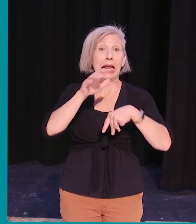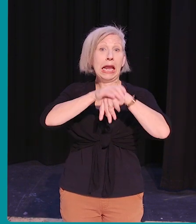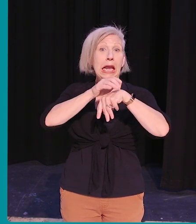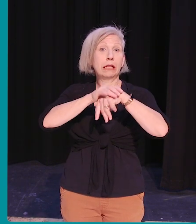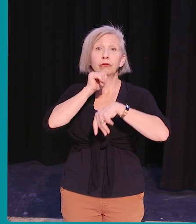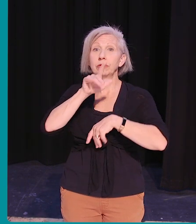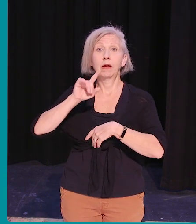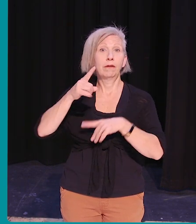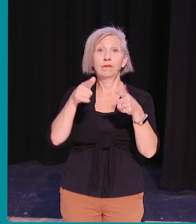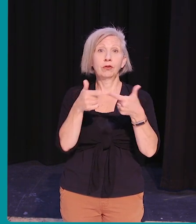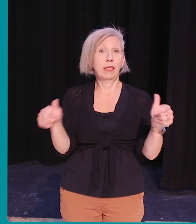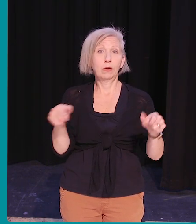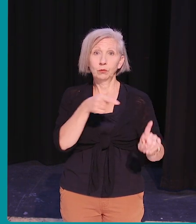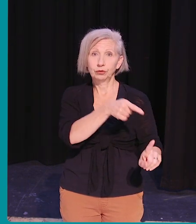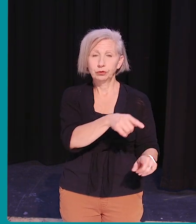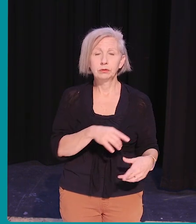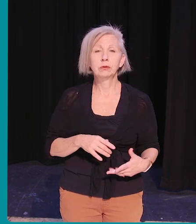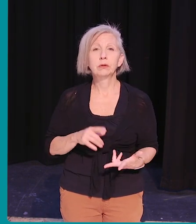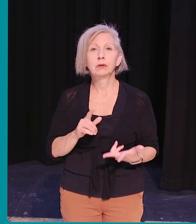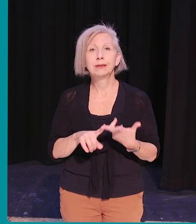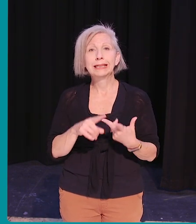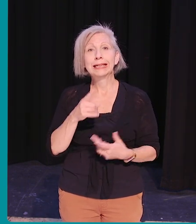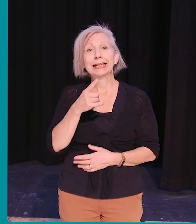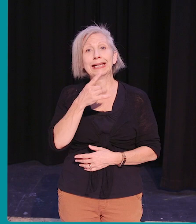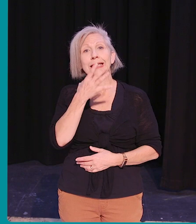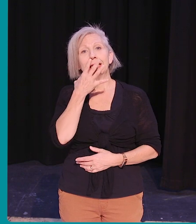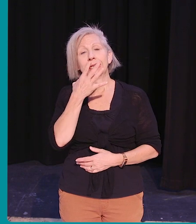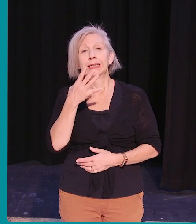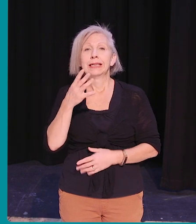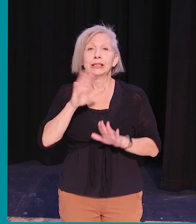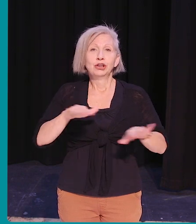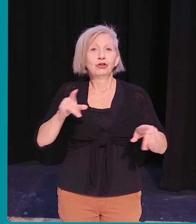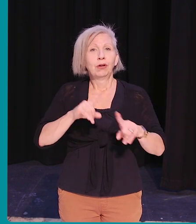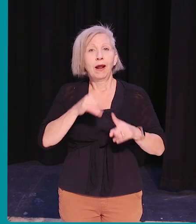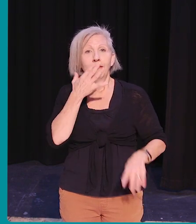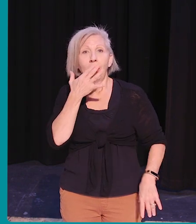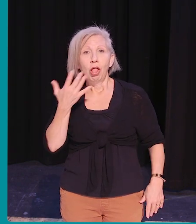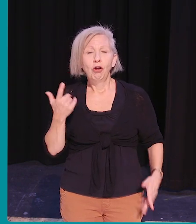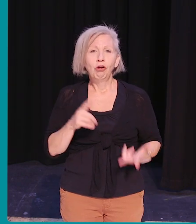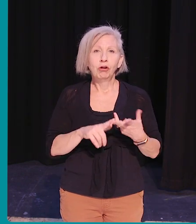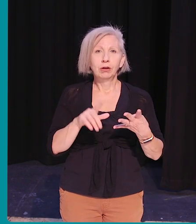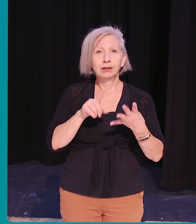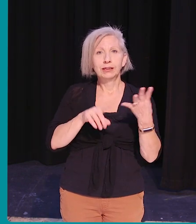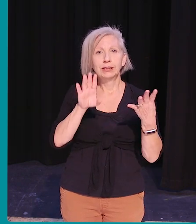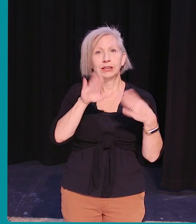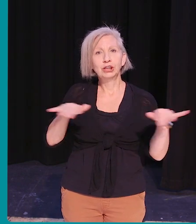not their primary language, the kids of color, the kids who have a disability.